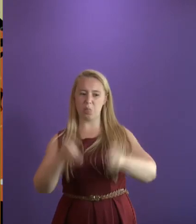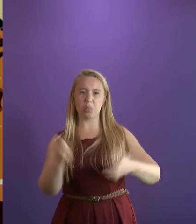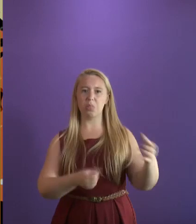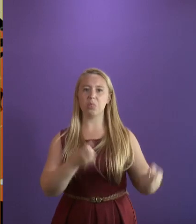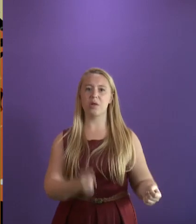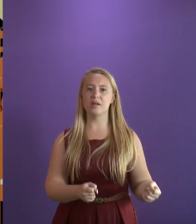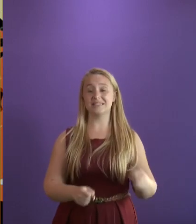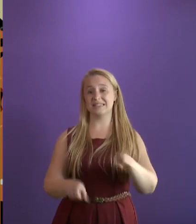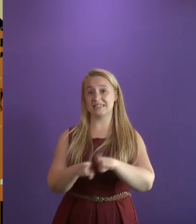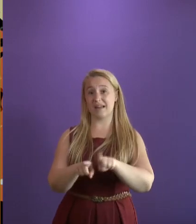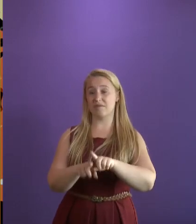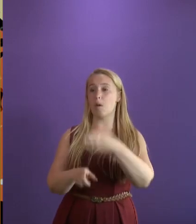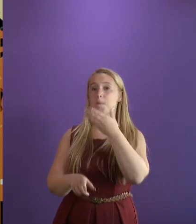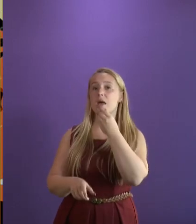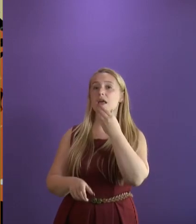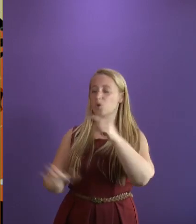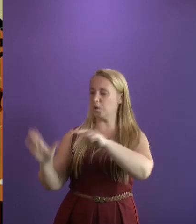who use negative